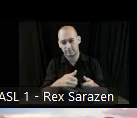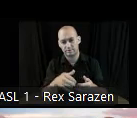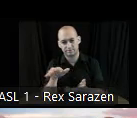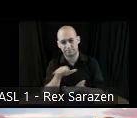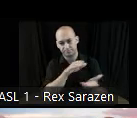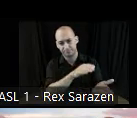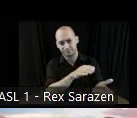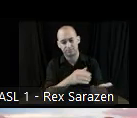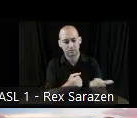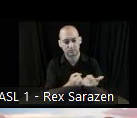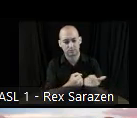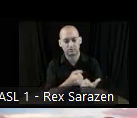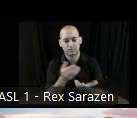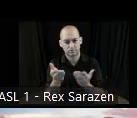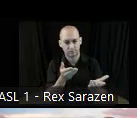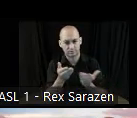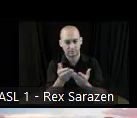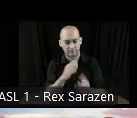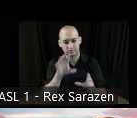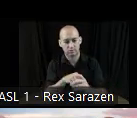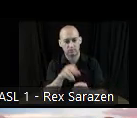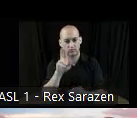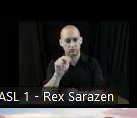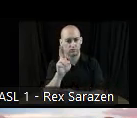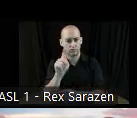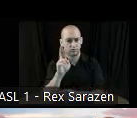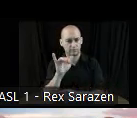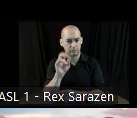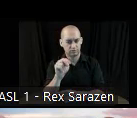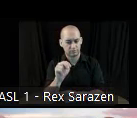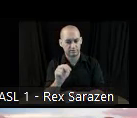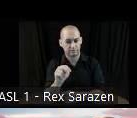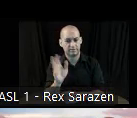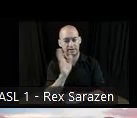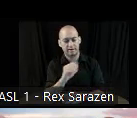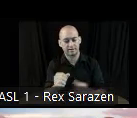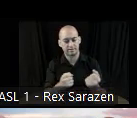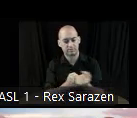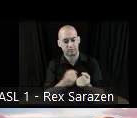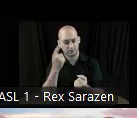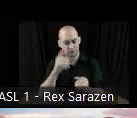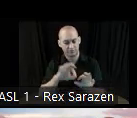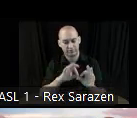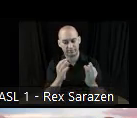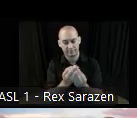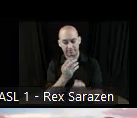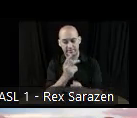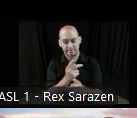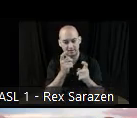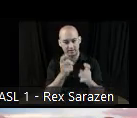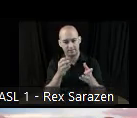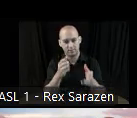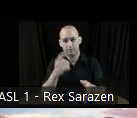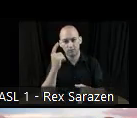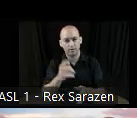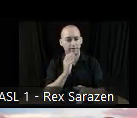supportive services, which include nutrition also, and support for families and caregivers for American Indians,